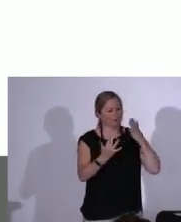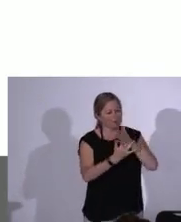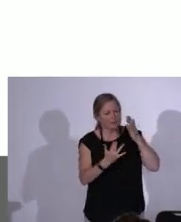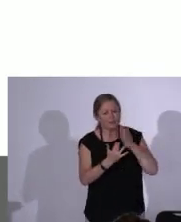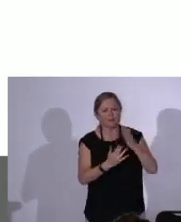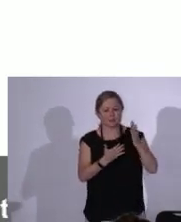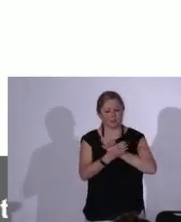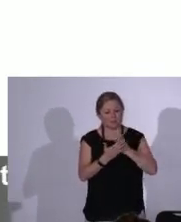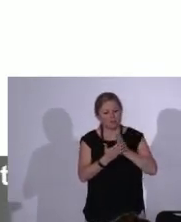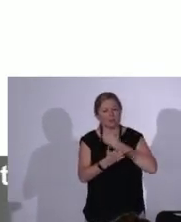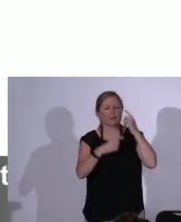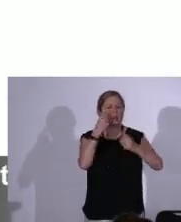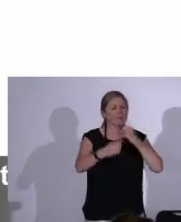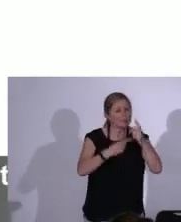information,